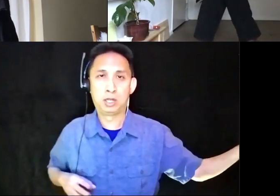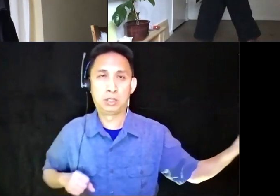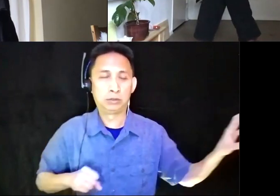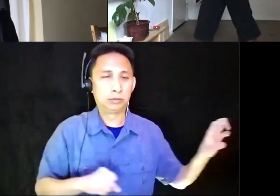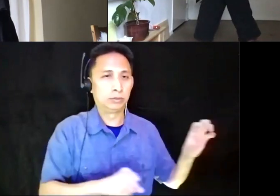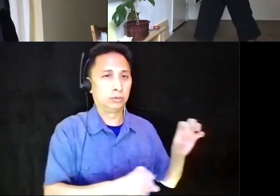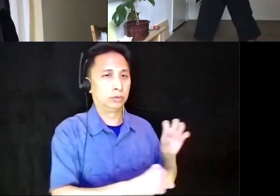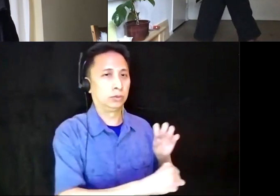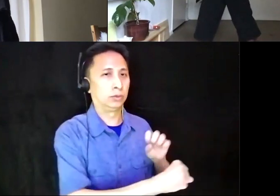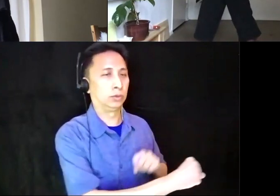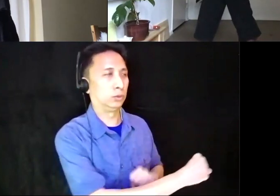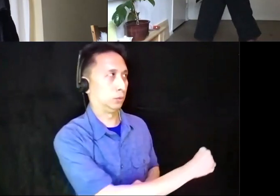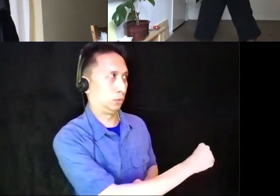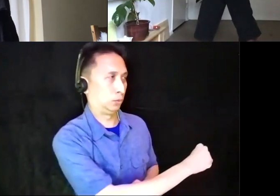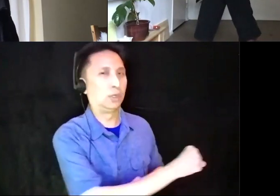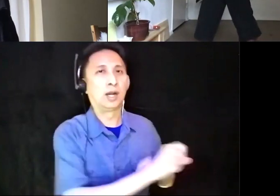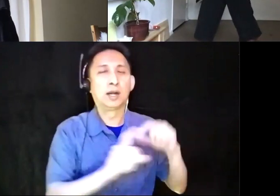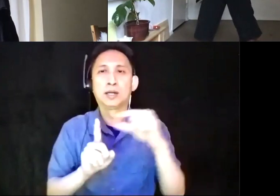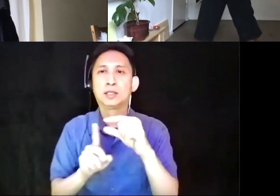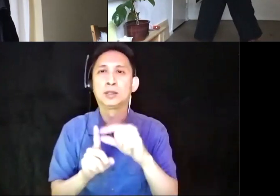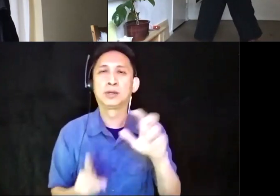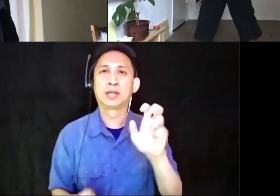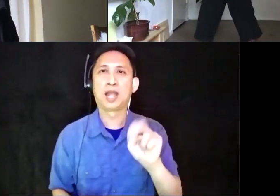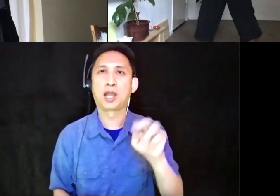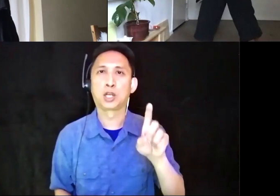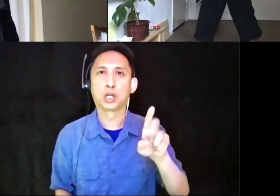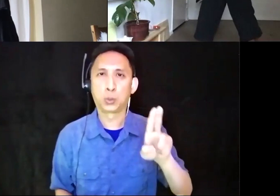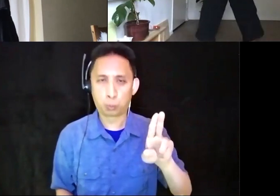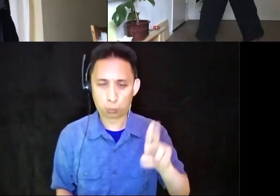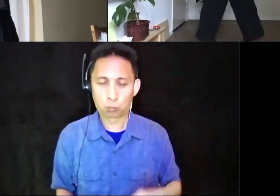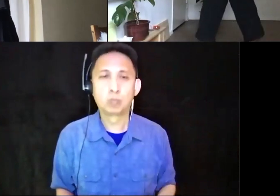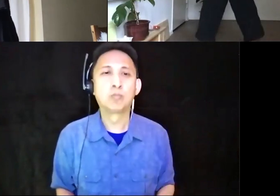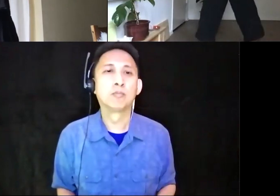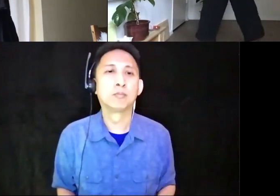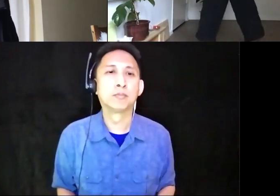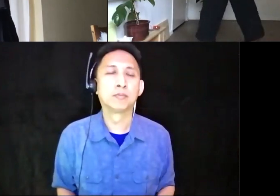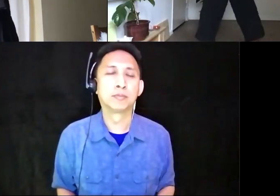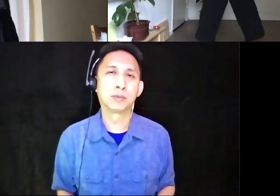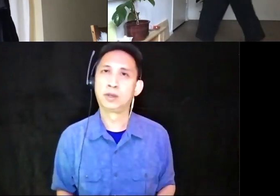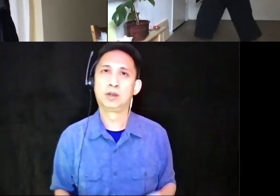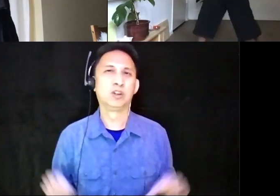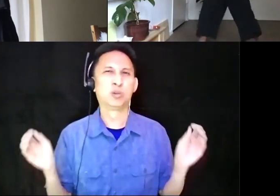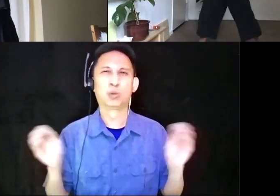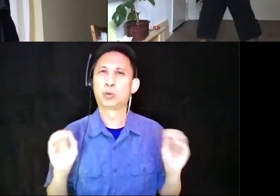forward is empty. I don't use any muscles in my arm.